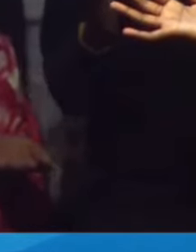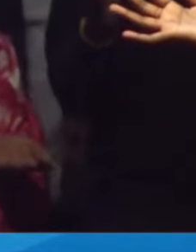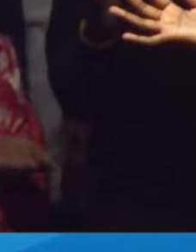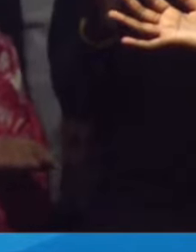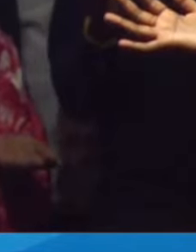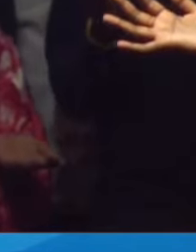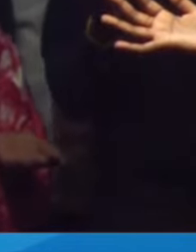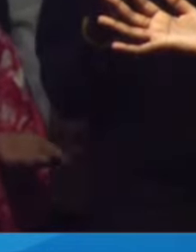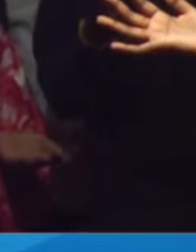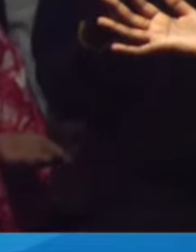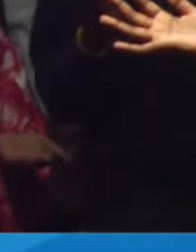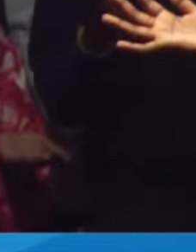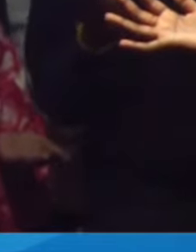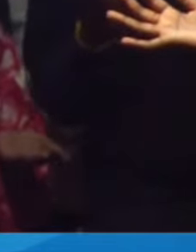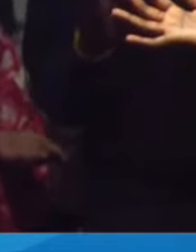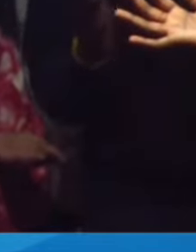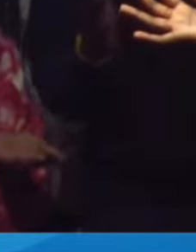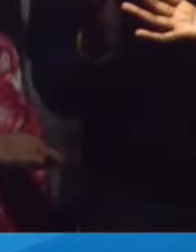Jesus